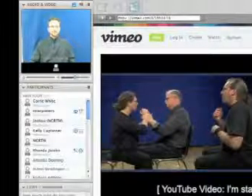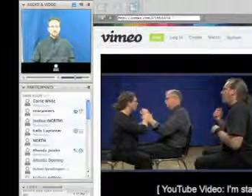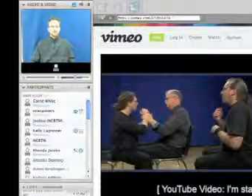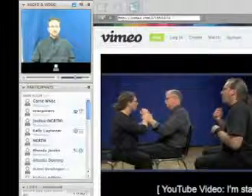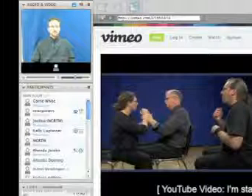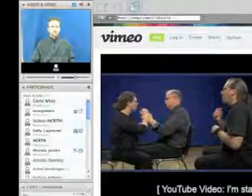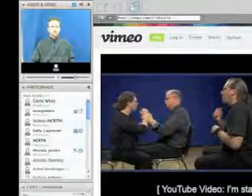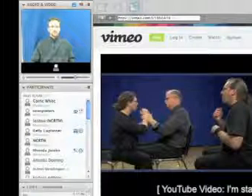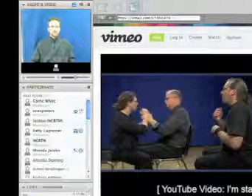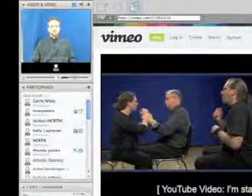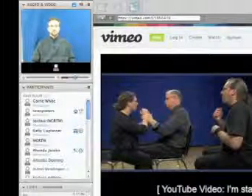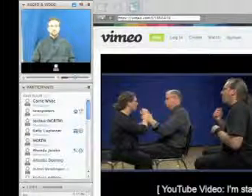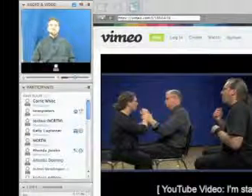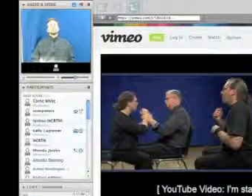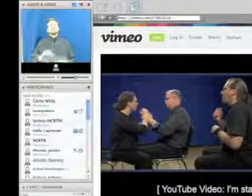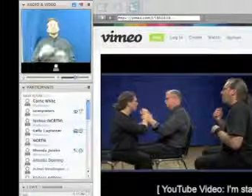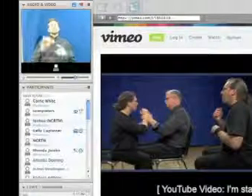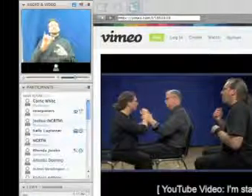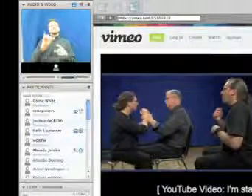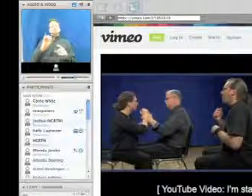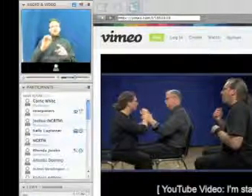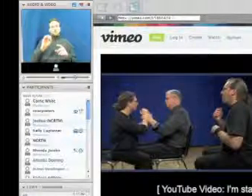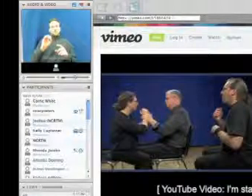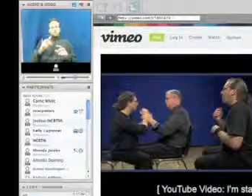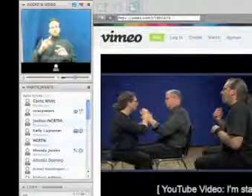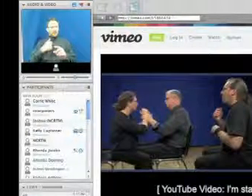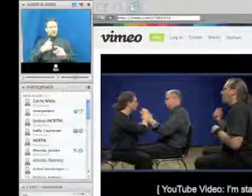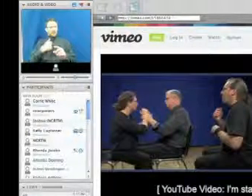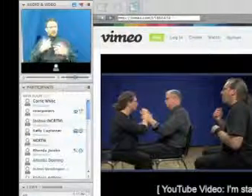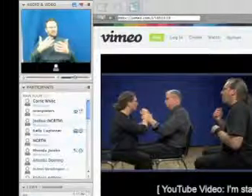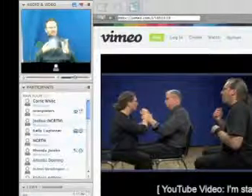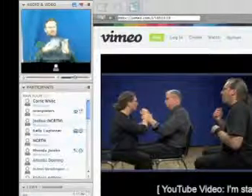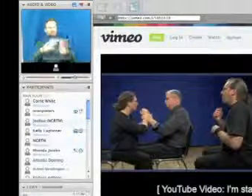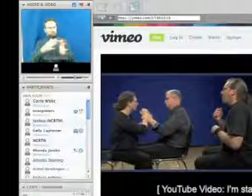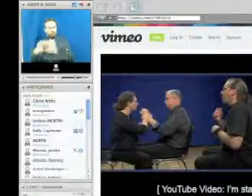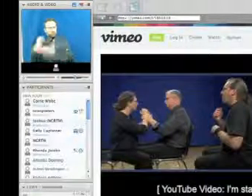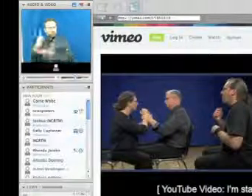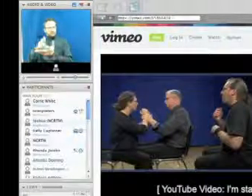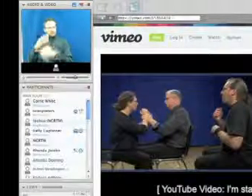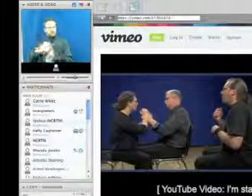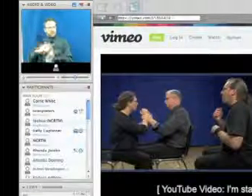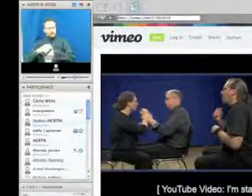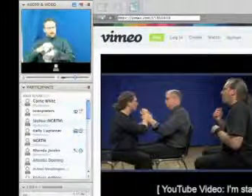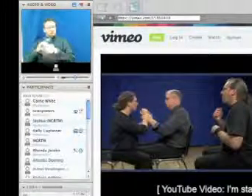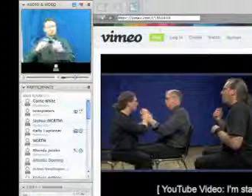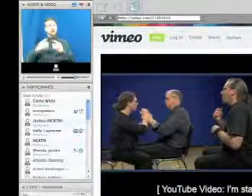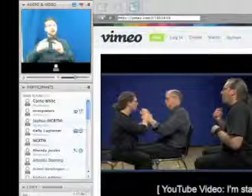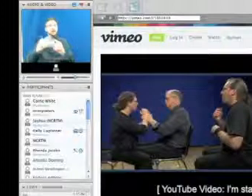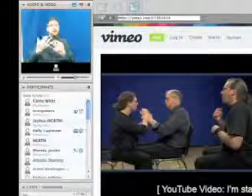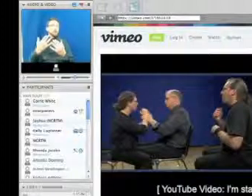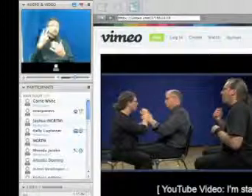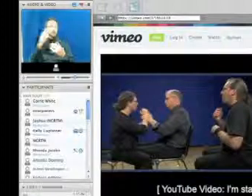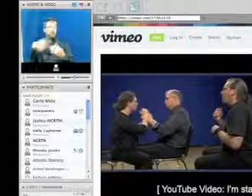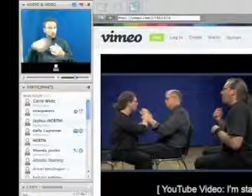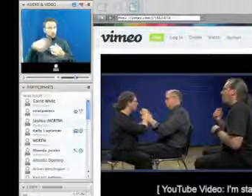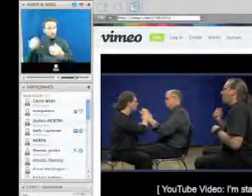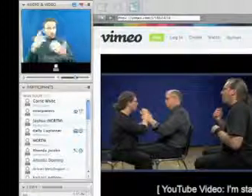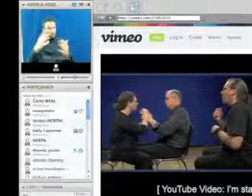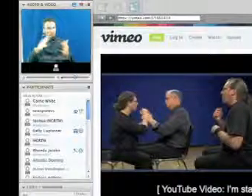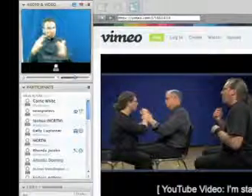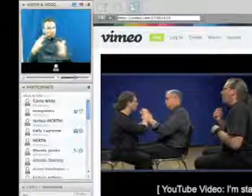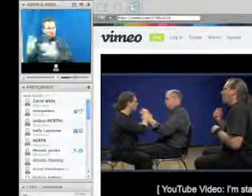Okay, we got to the stopping point at my end. Just wait to hear from you if you've reached that point also. Leave a little bit of extra time here